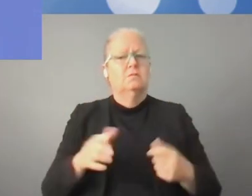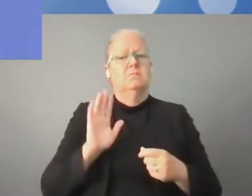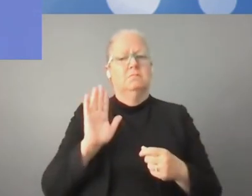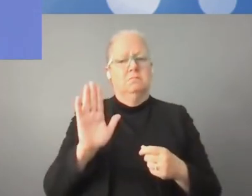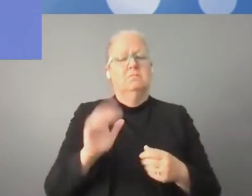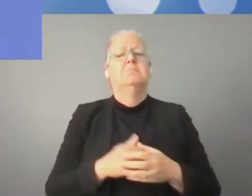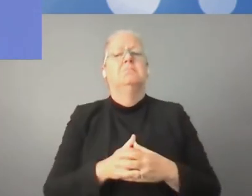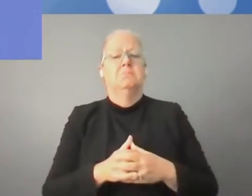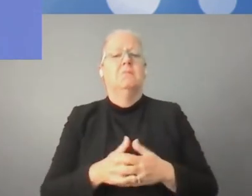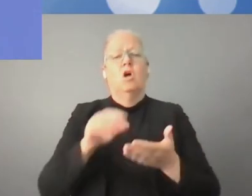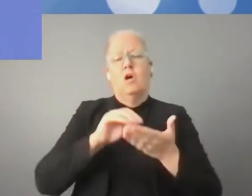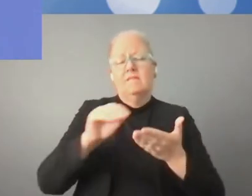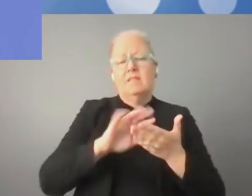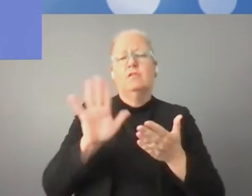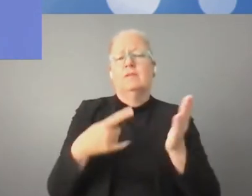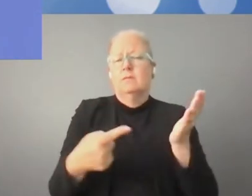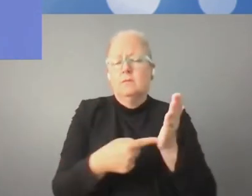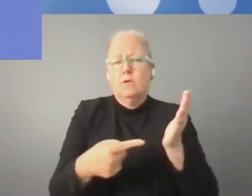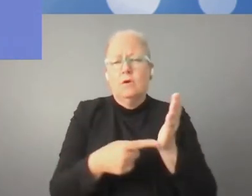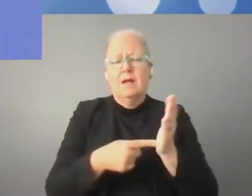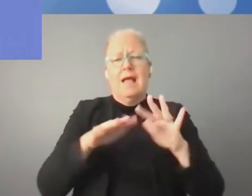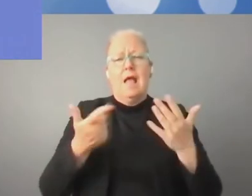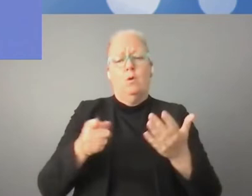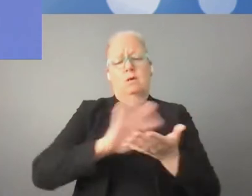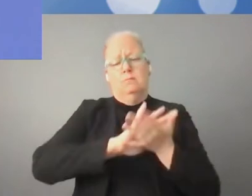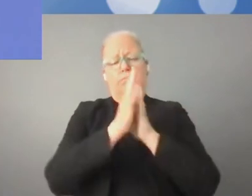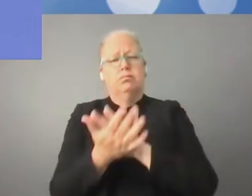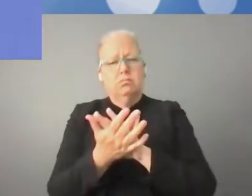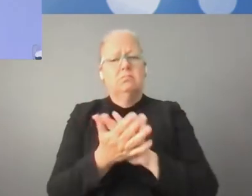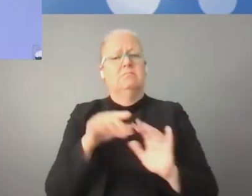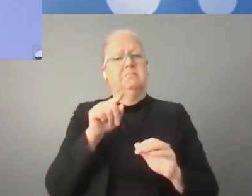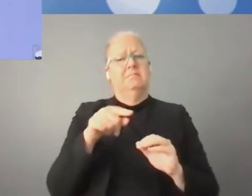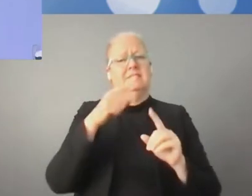thoughts on digital transformation answer the same question and your perspective